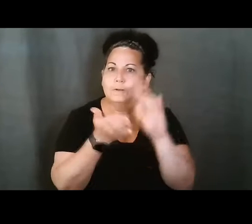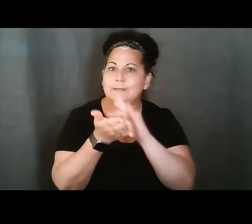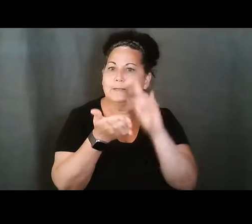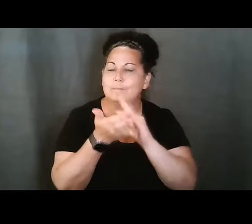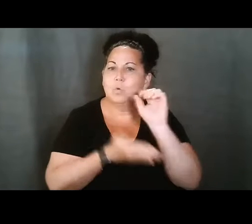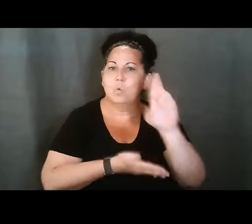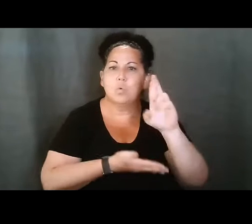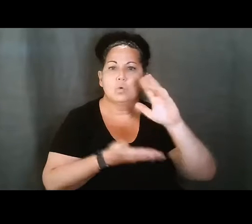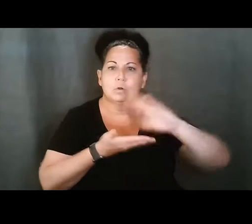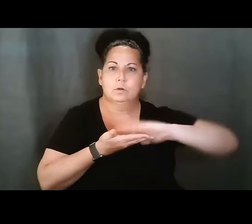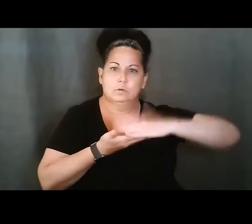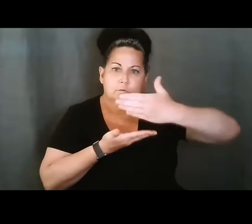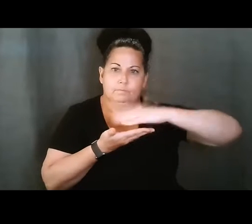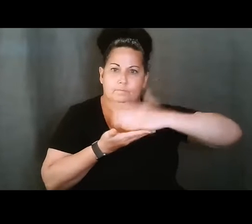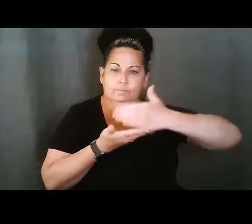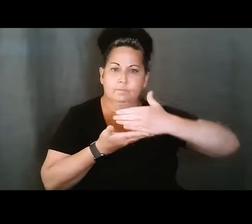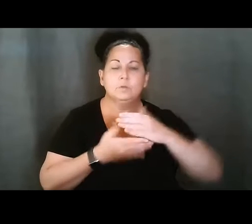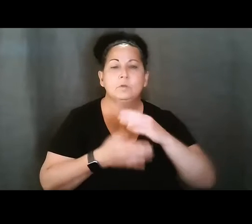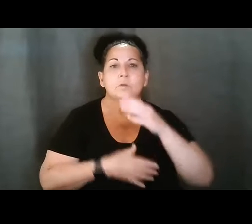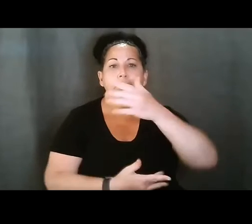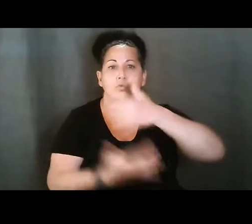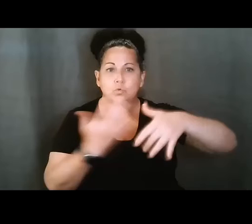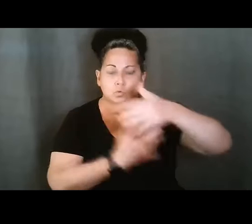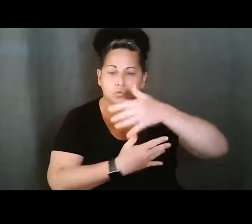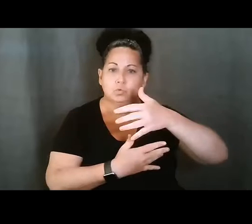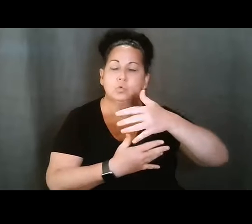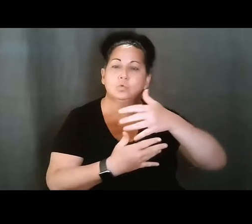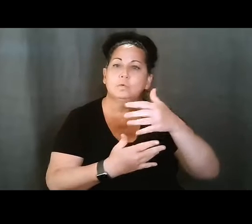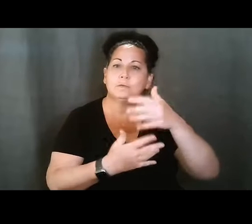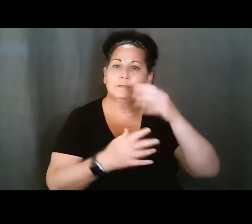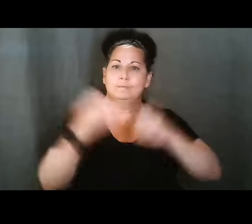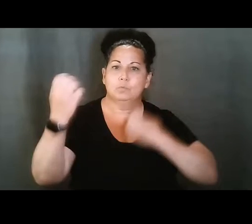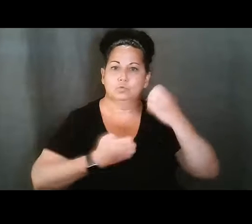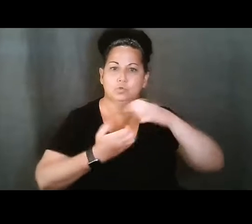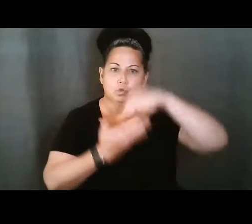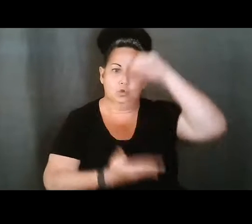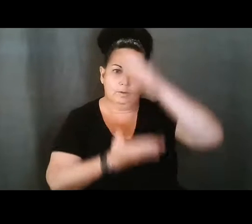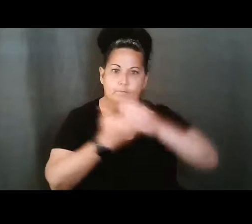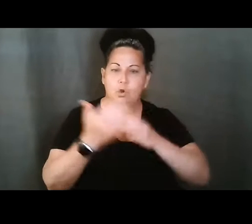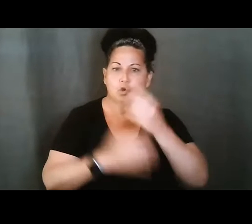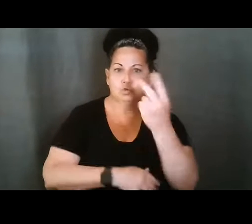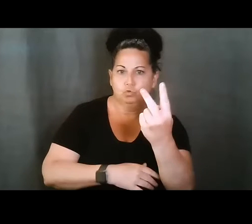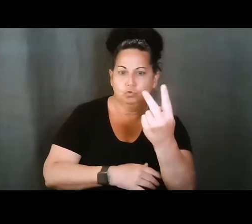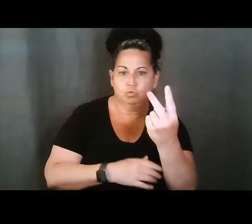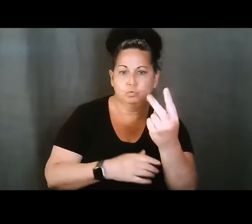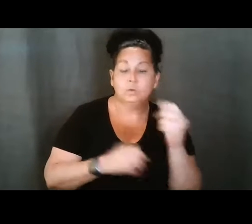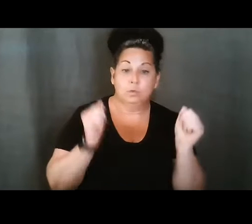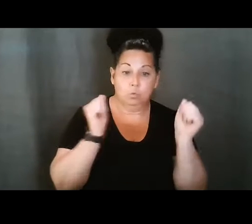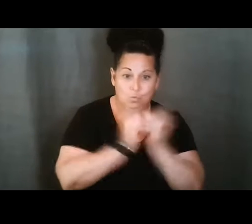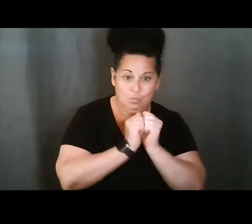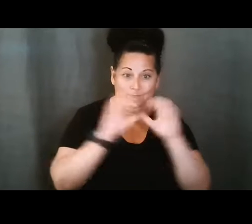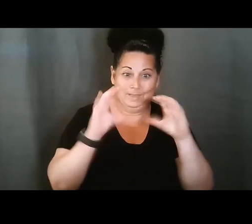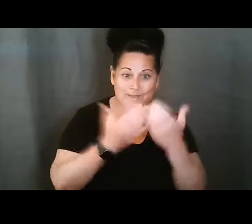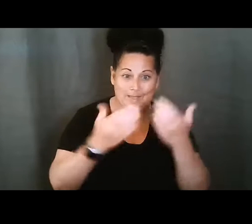Learning Part 2 for the course and enter your child's lunch number. If you have more than one